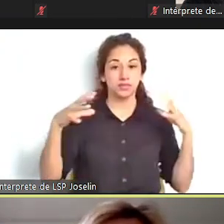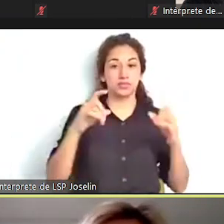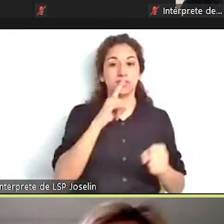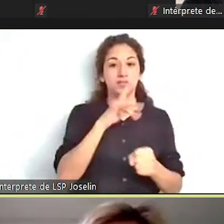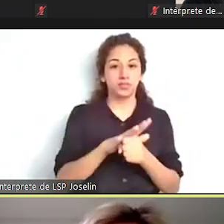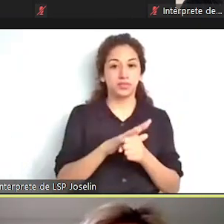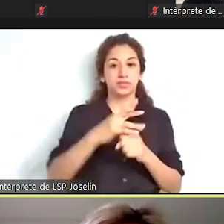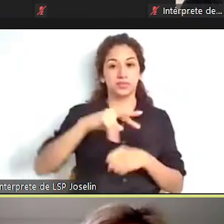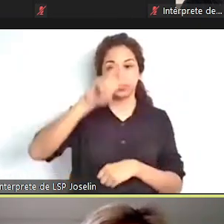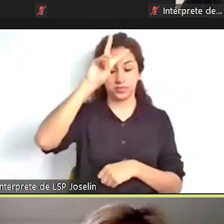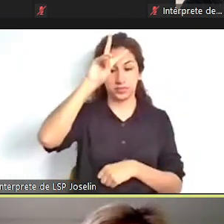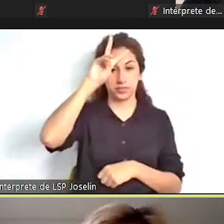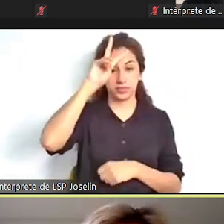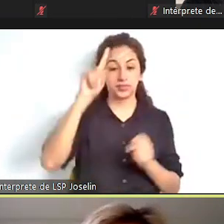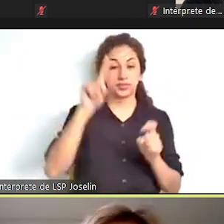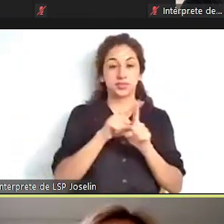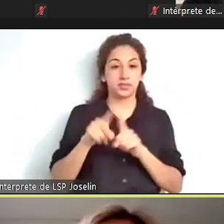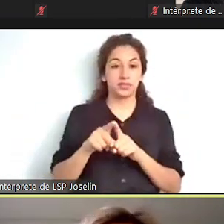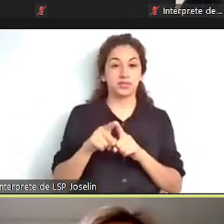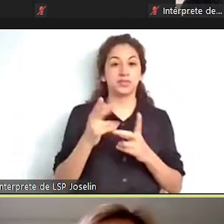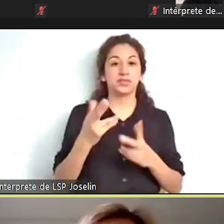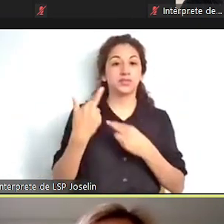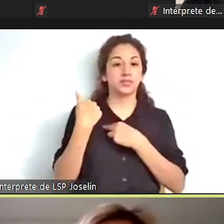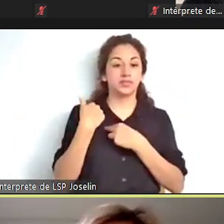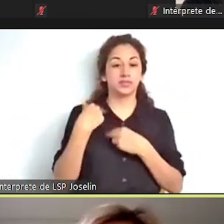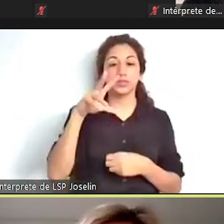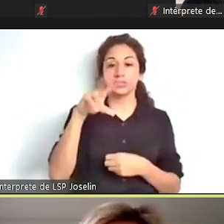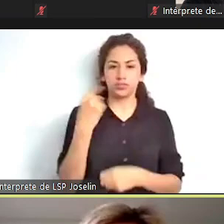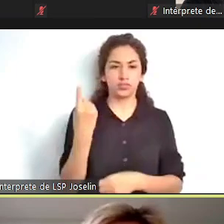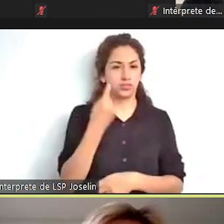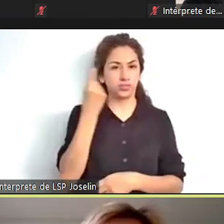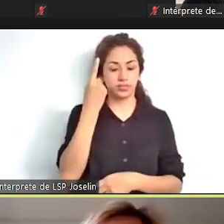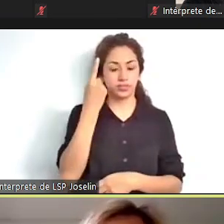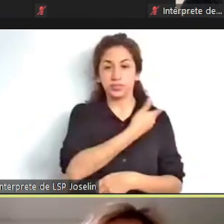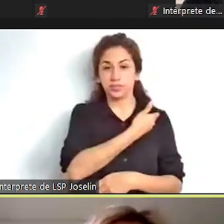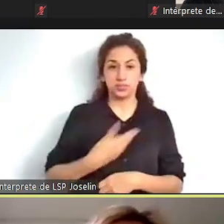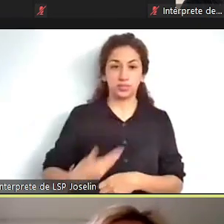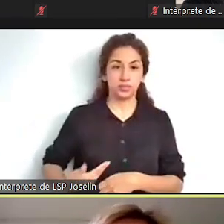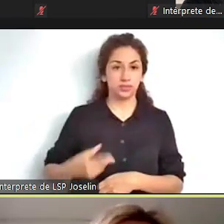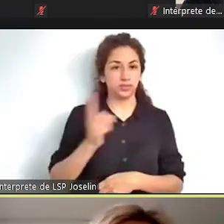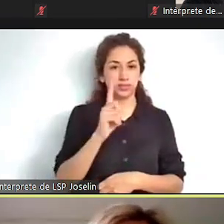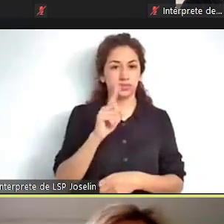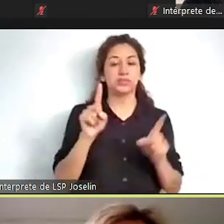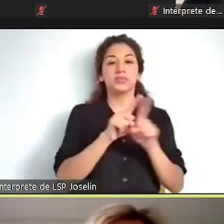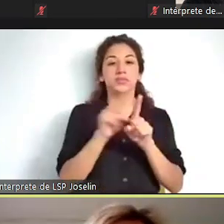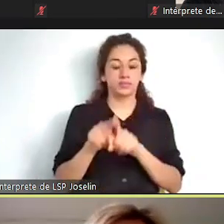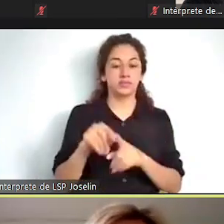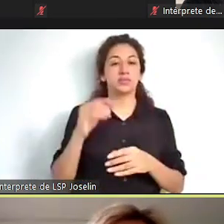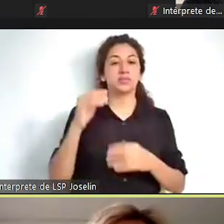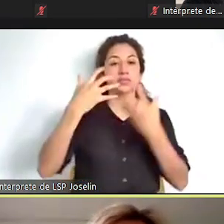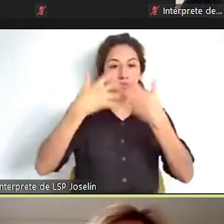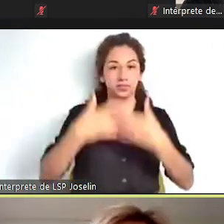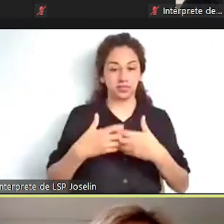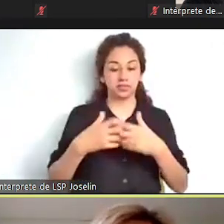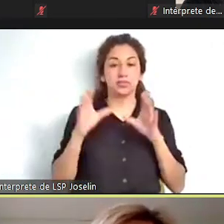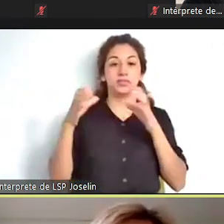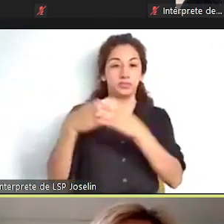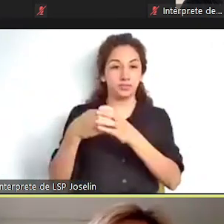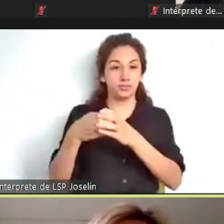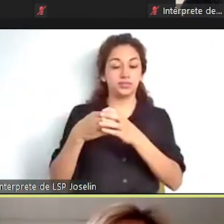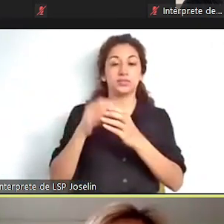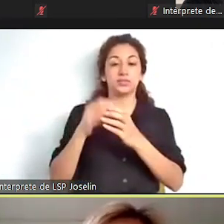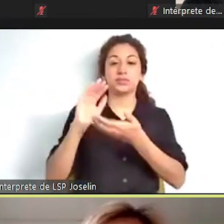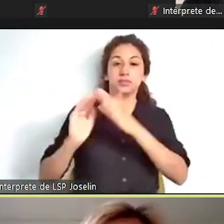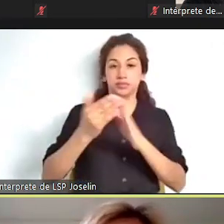effort is a signal for the commitment of peru with a responsible agenda not only of the government but also